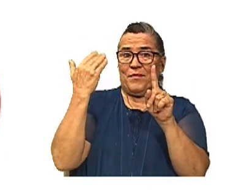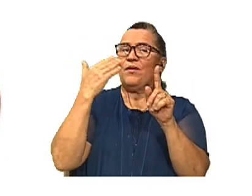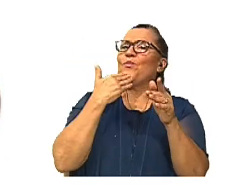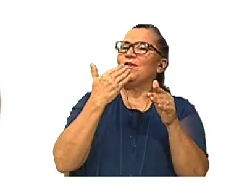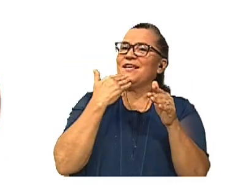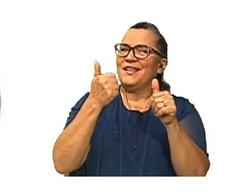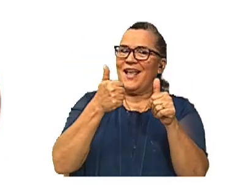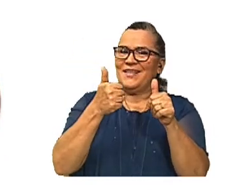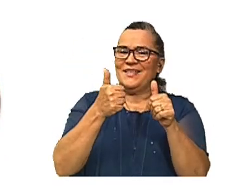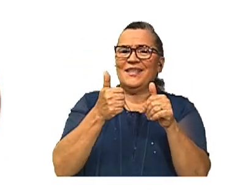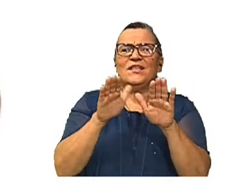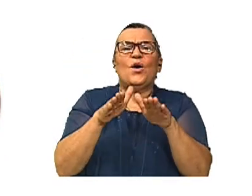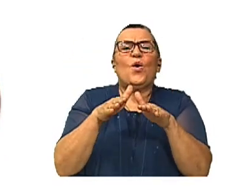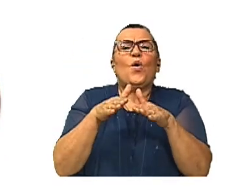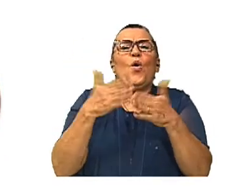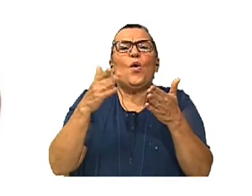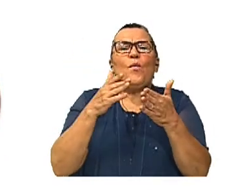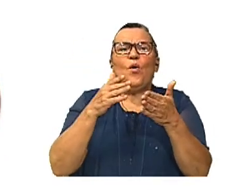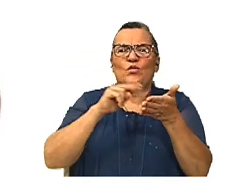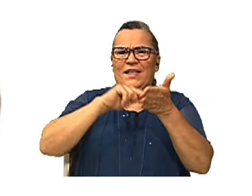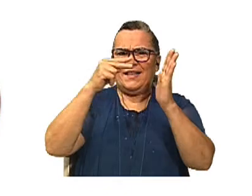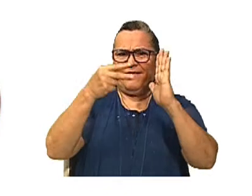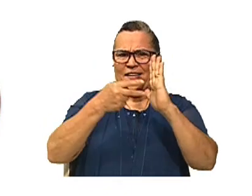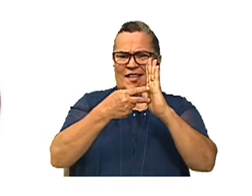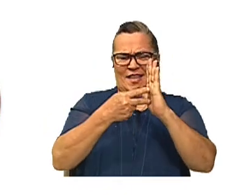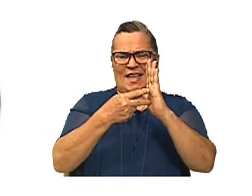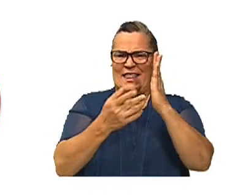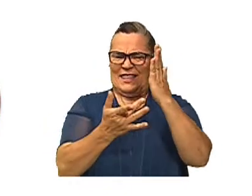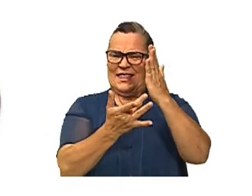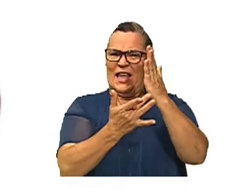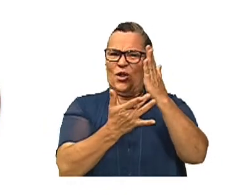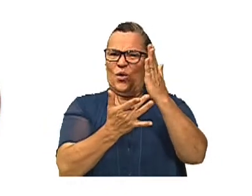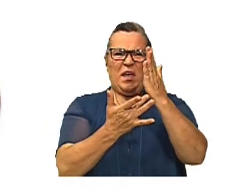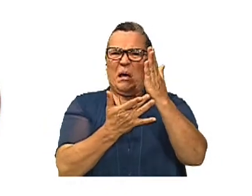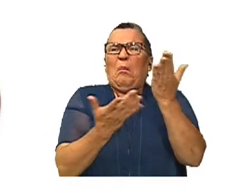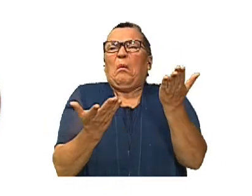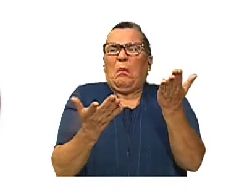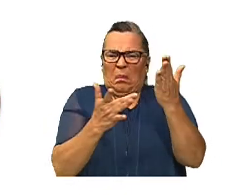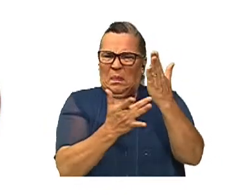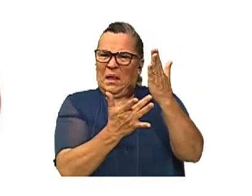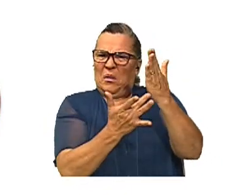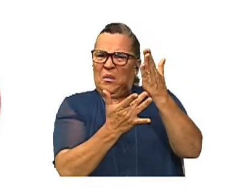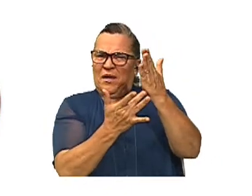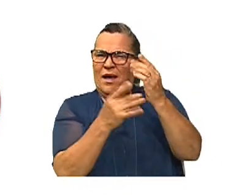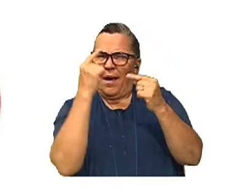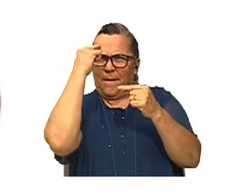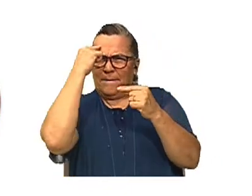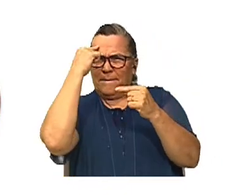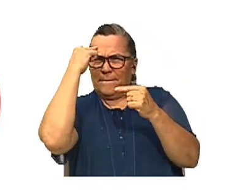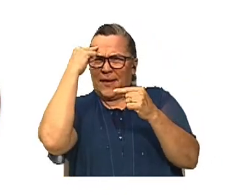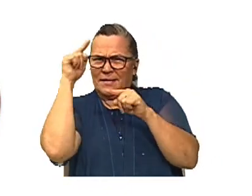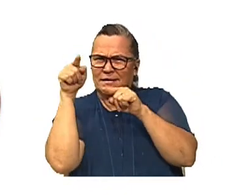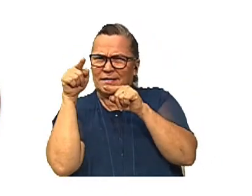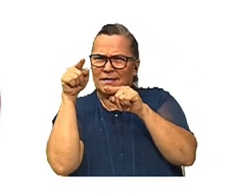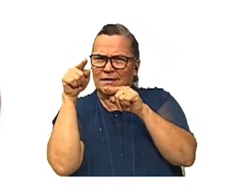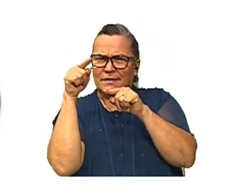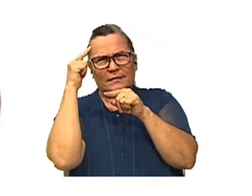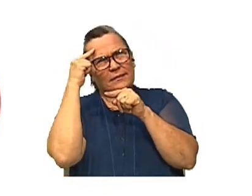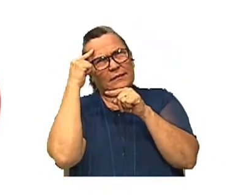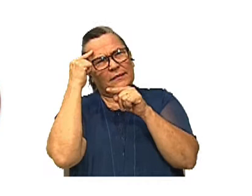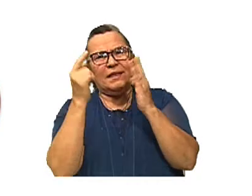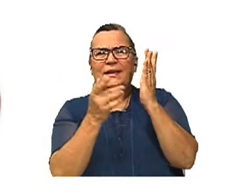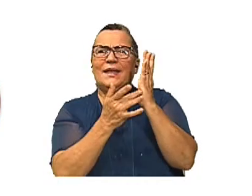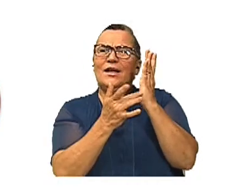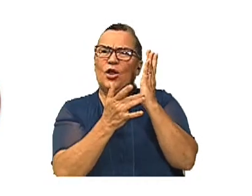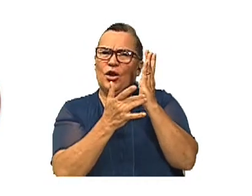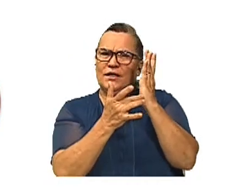you. How do you define technology? Okay, guys, let's think about it. What is technology? Because sometimes